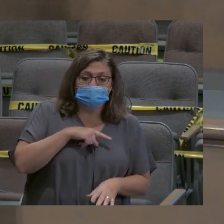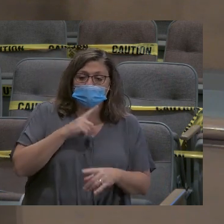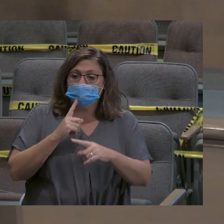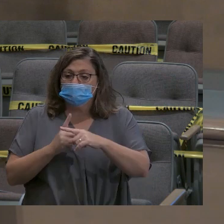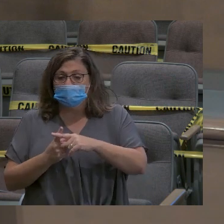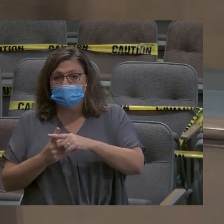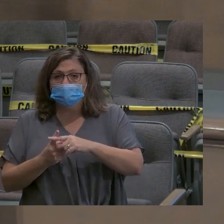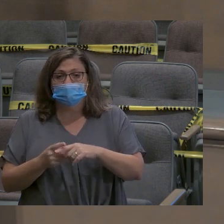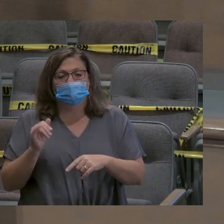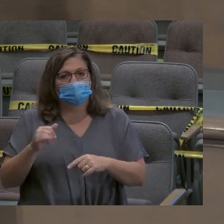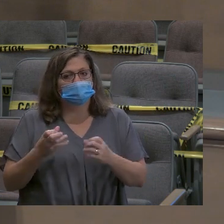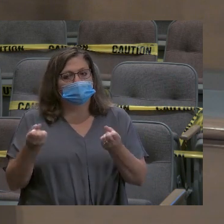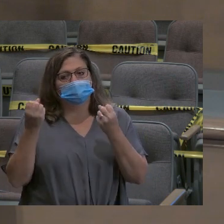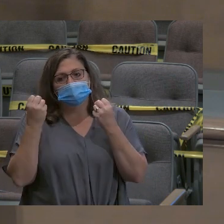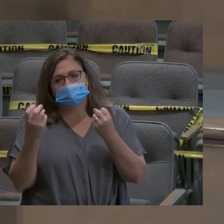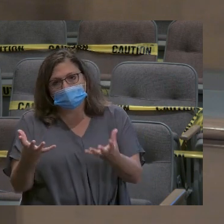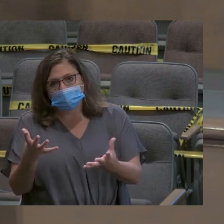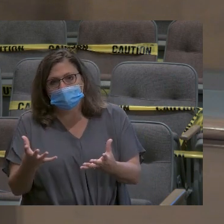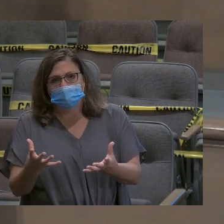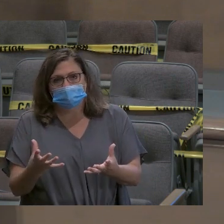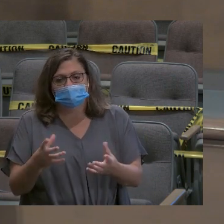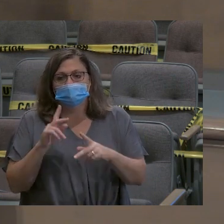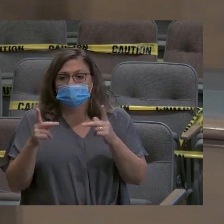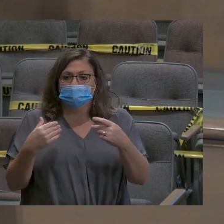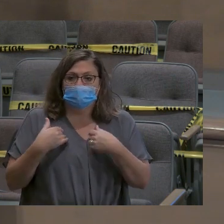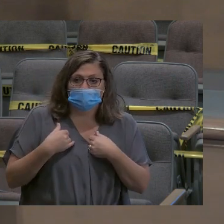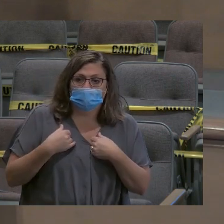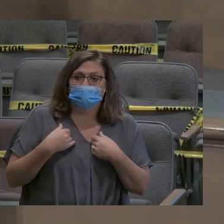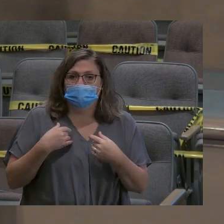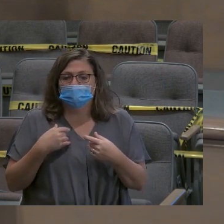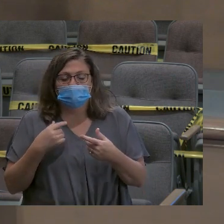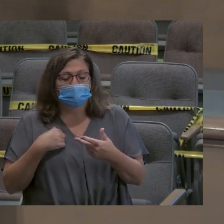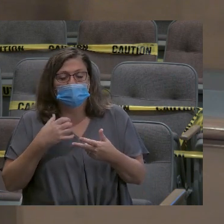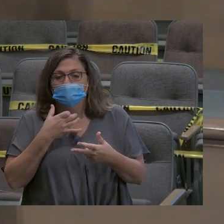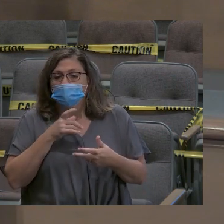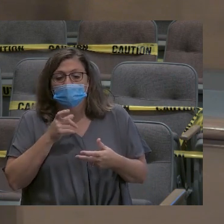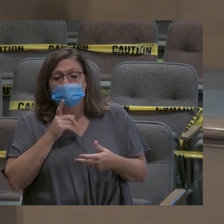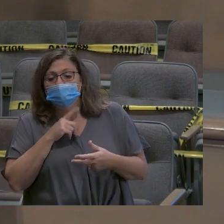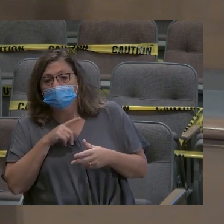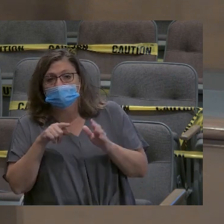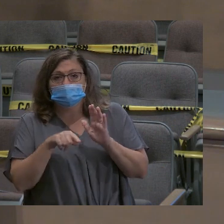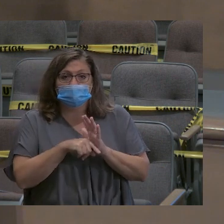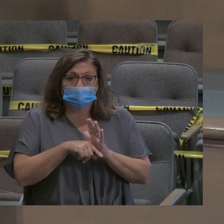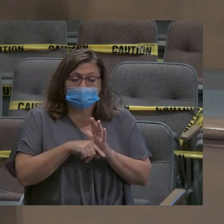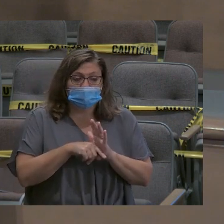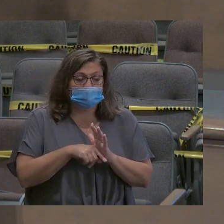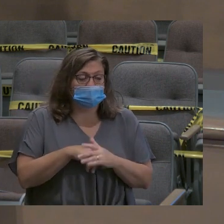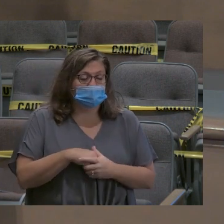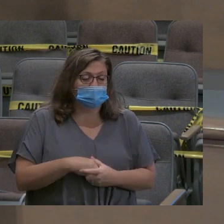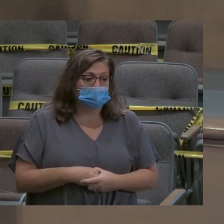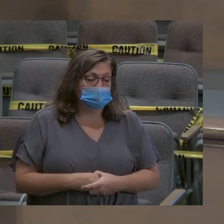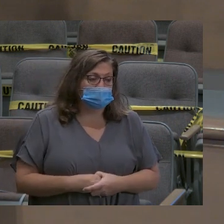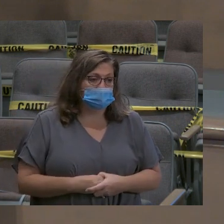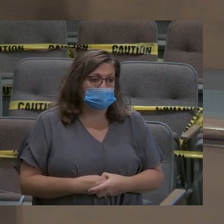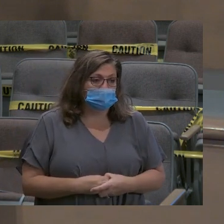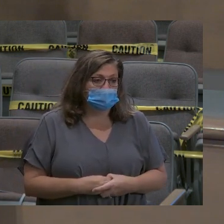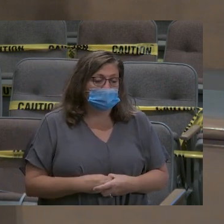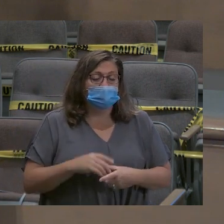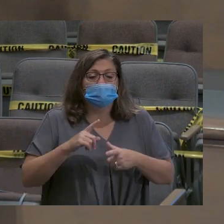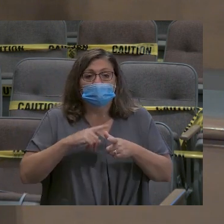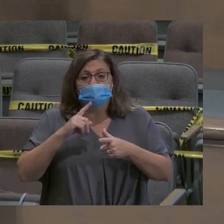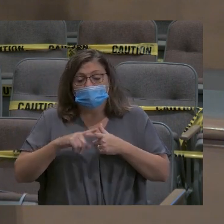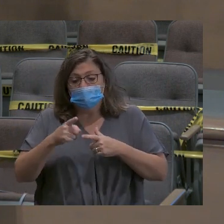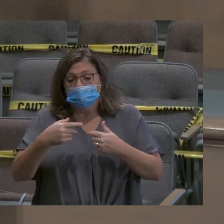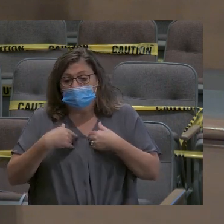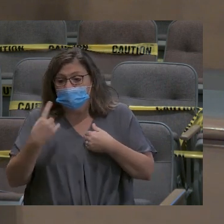to overdiagnosing cases. We don't like false negatives because when you have a false negative, what you have is someone who really is